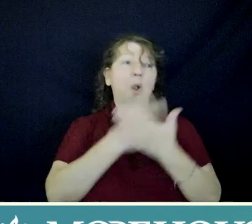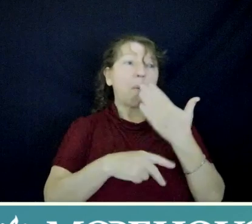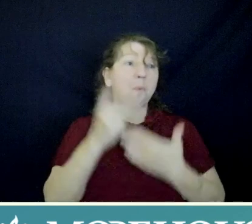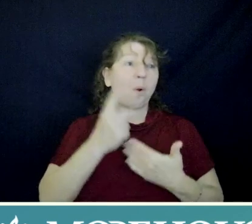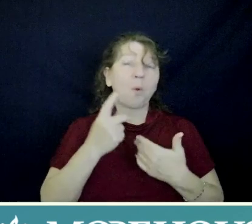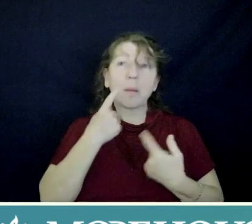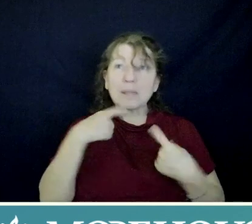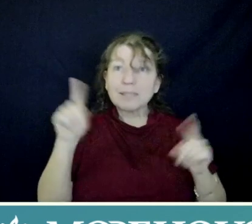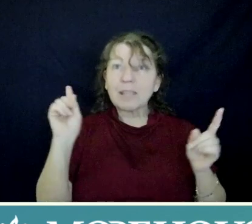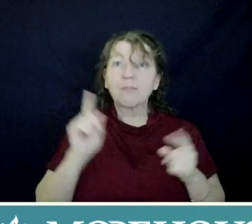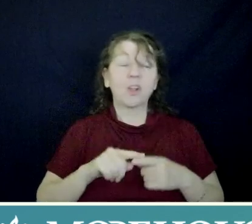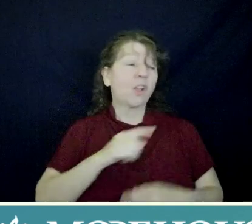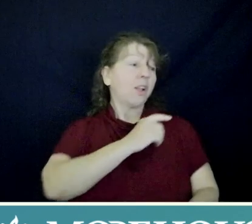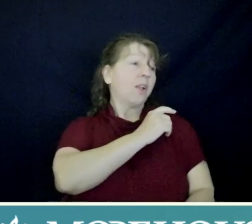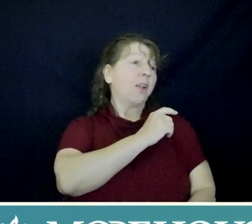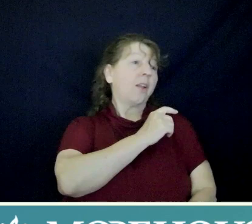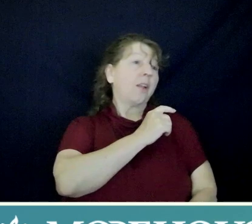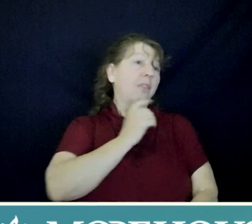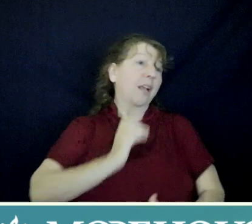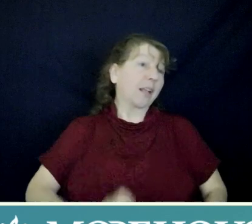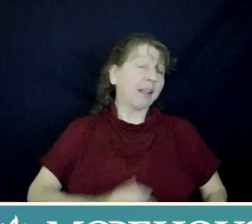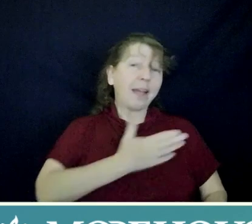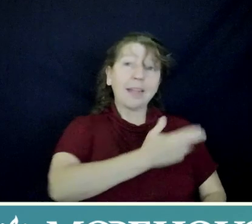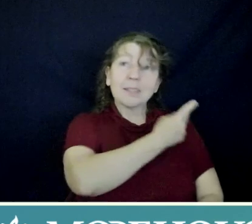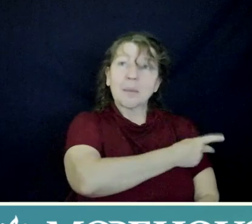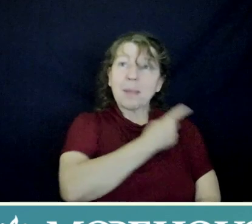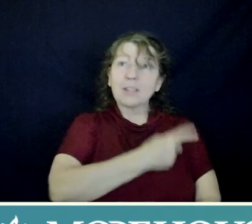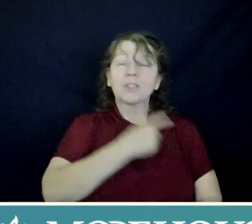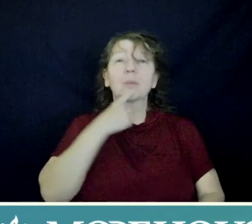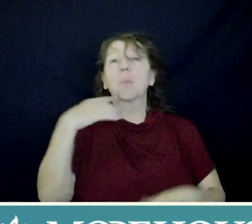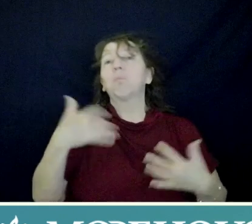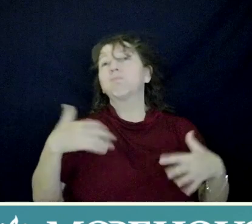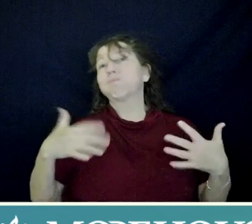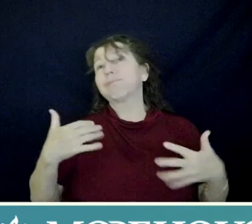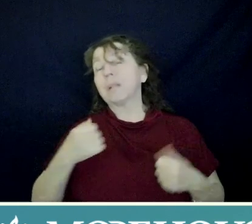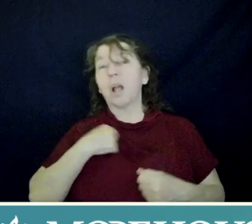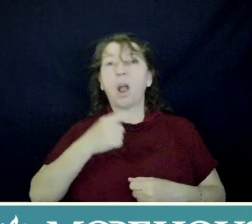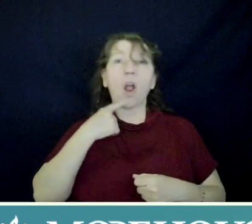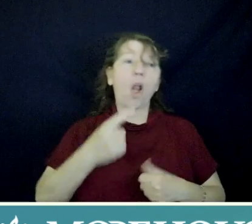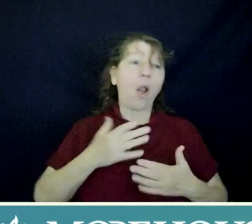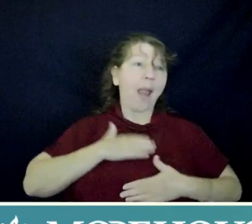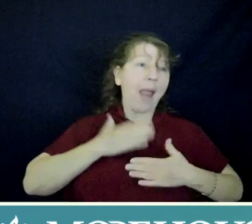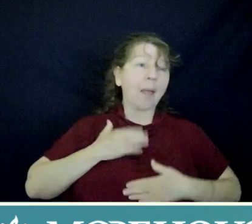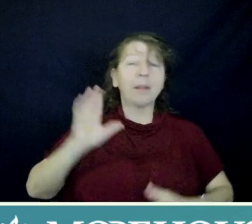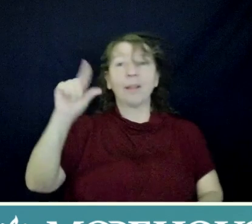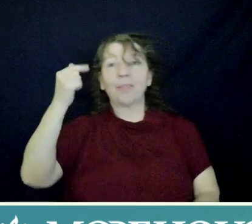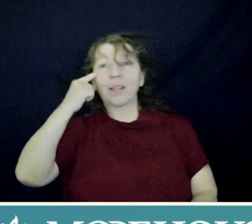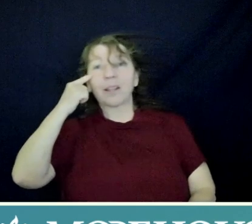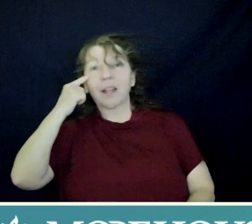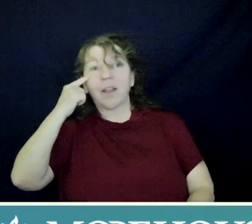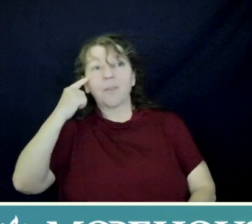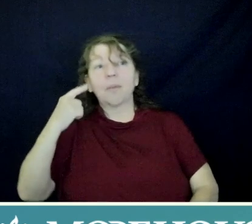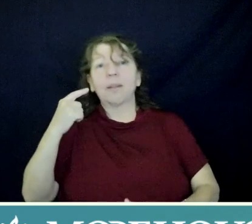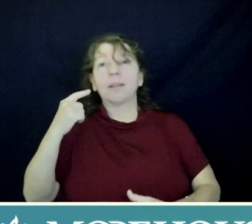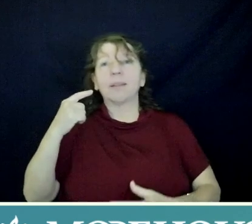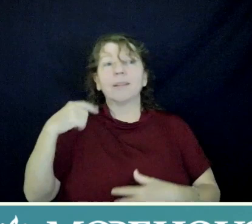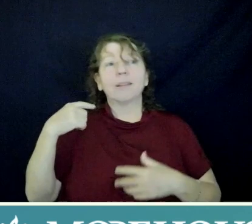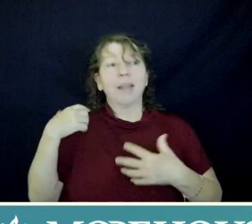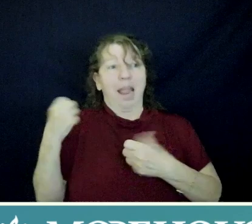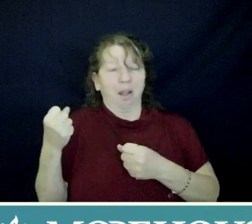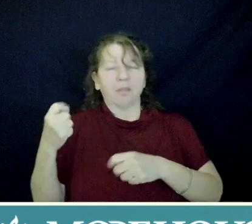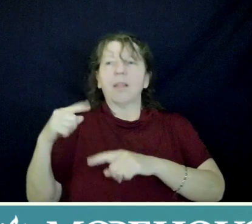are reporting that they're happy with the platform, and the Ministry of Health has been reaching out to us to expand the scope of our